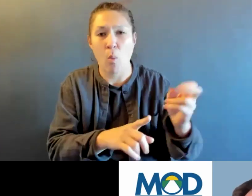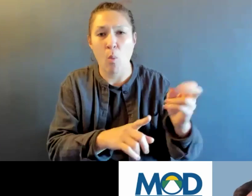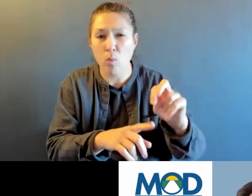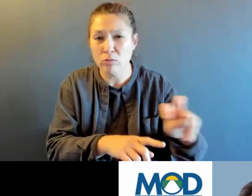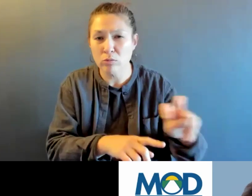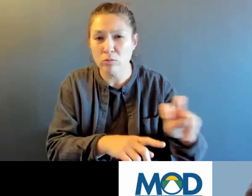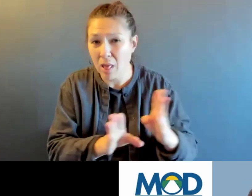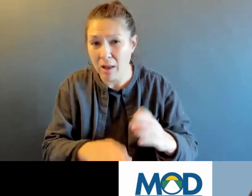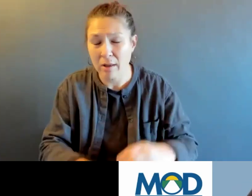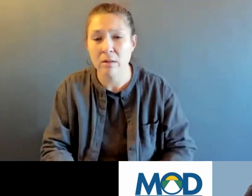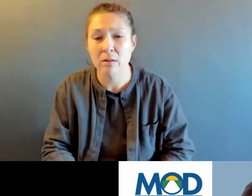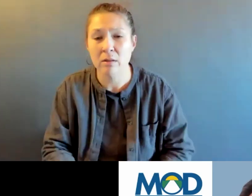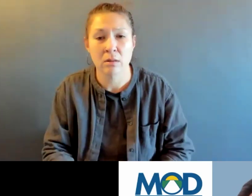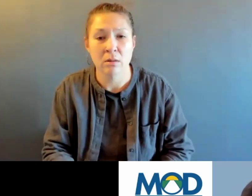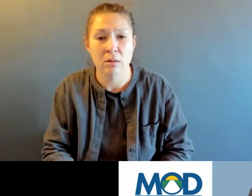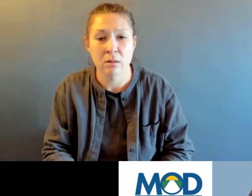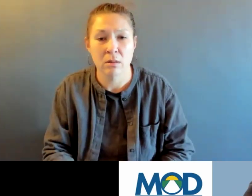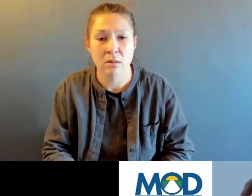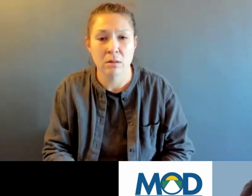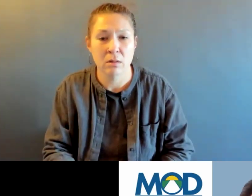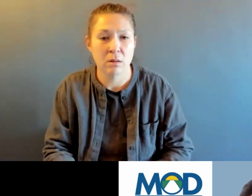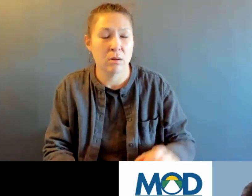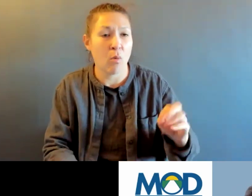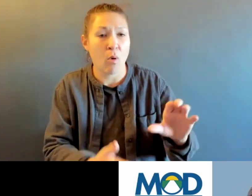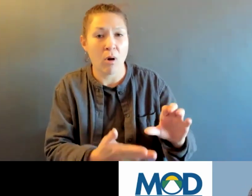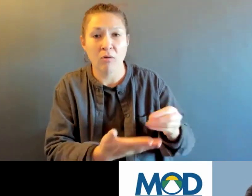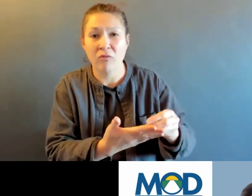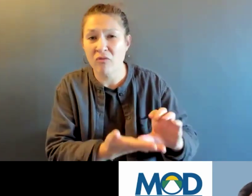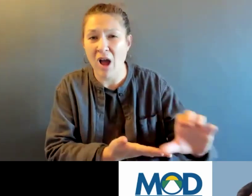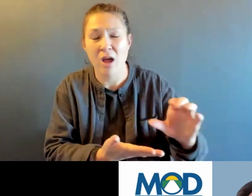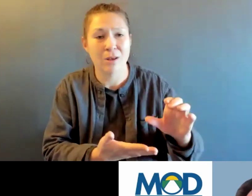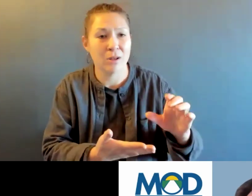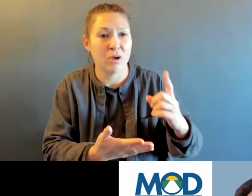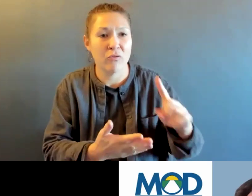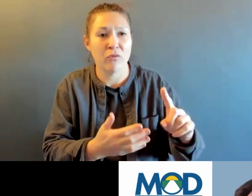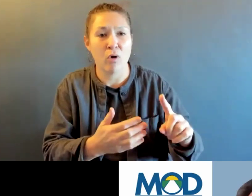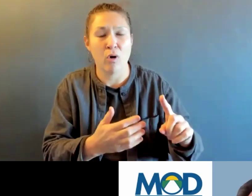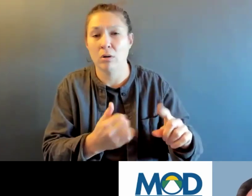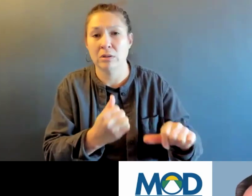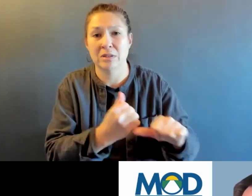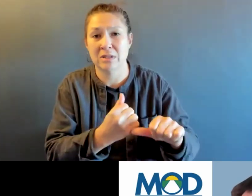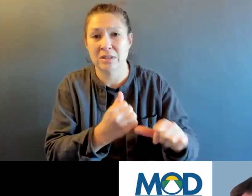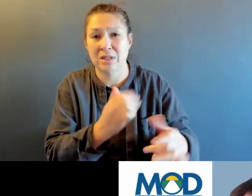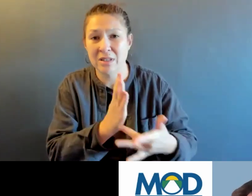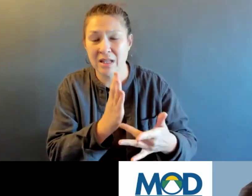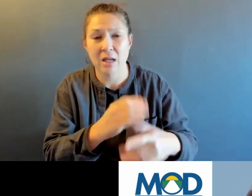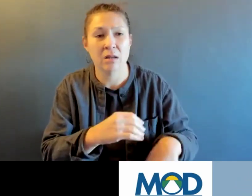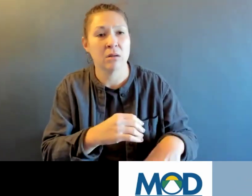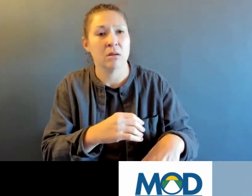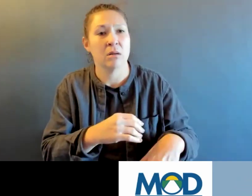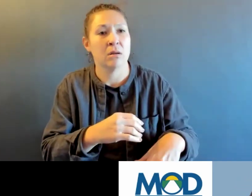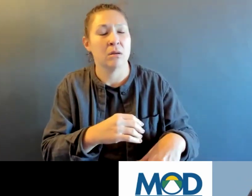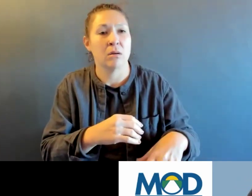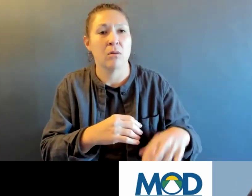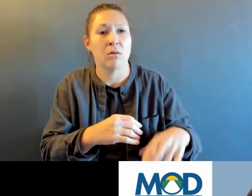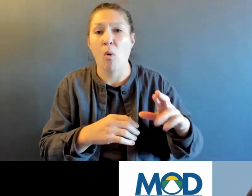can fund municipal projects for either accessibility technology or for barrier removal, including both physical access as